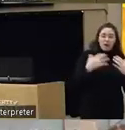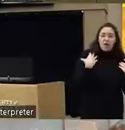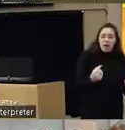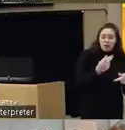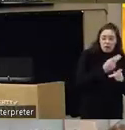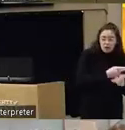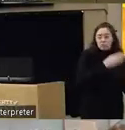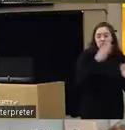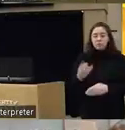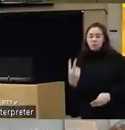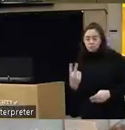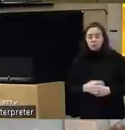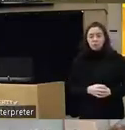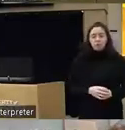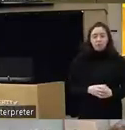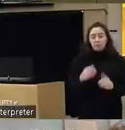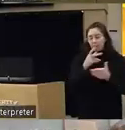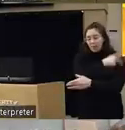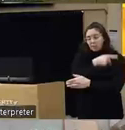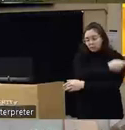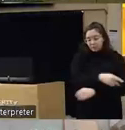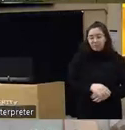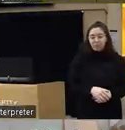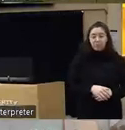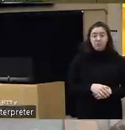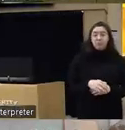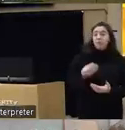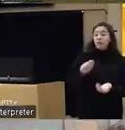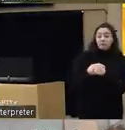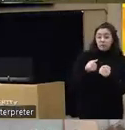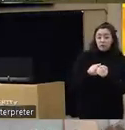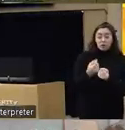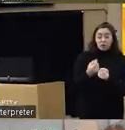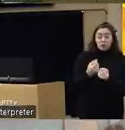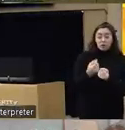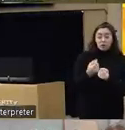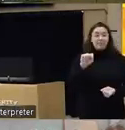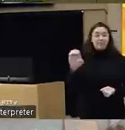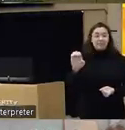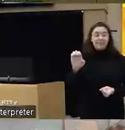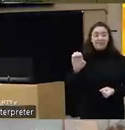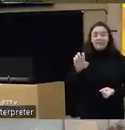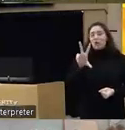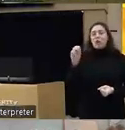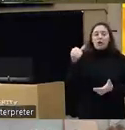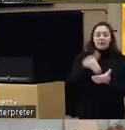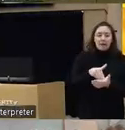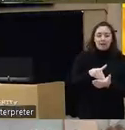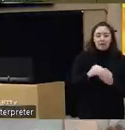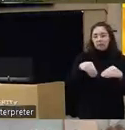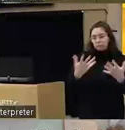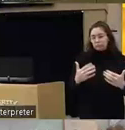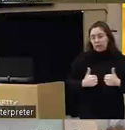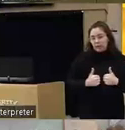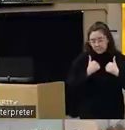the psychiatric consultant is funded at 1 FTE per 30,000 attributed lives. So the psychiatric consultant